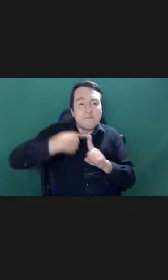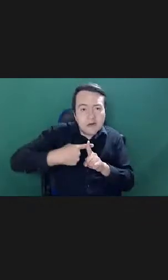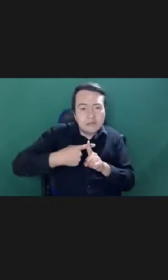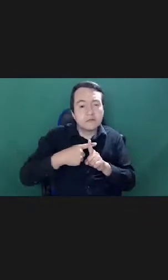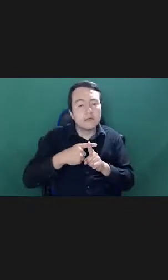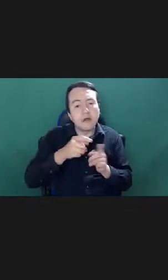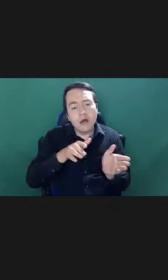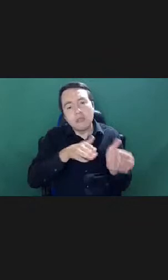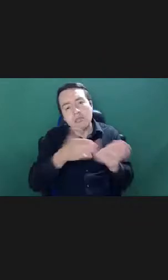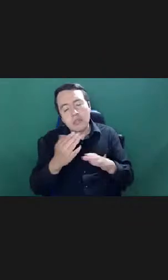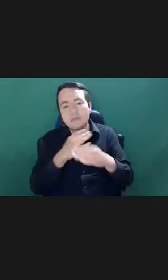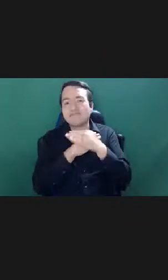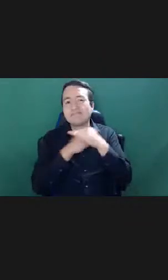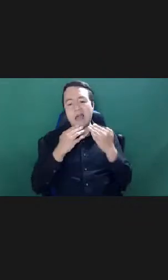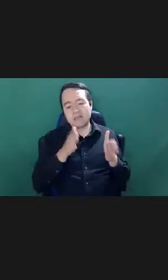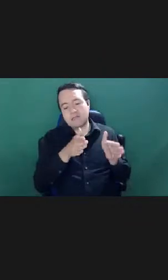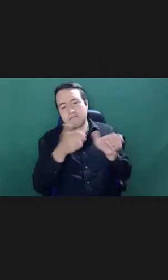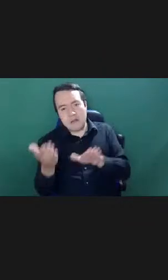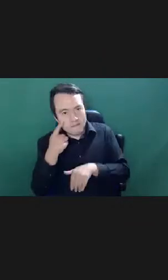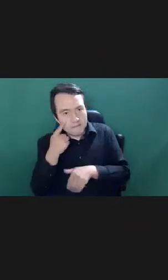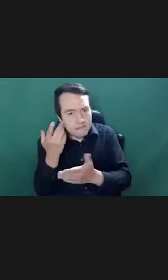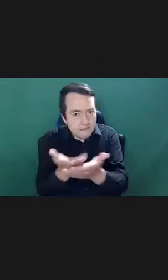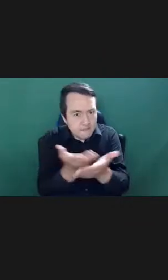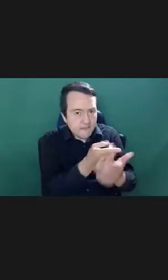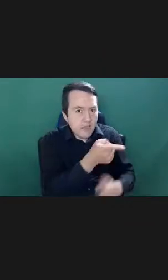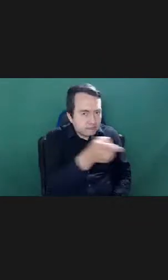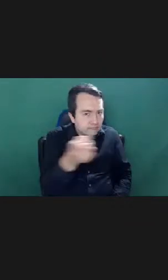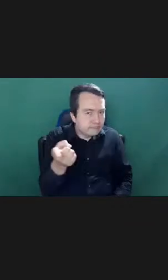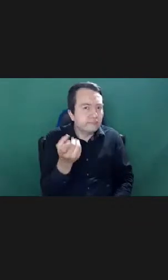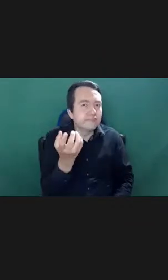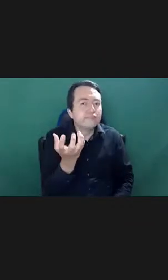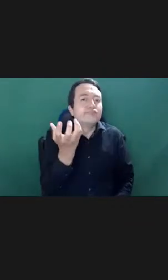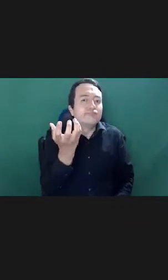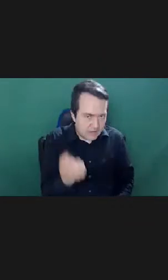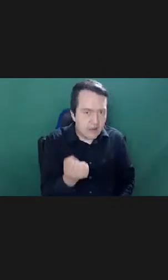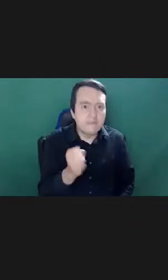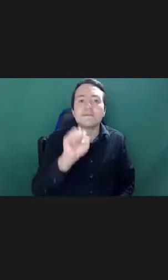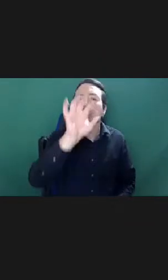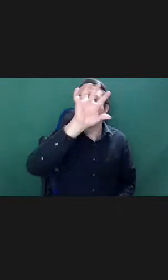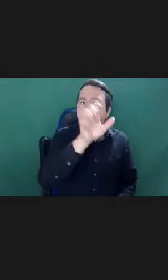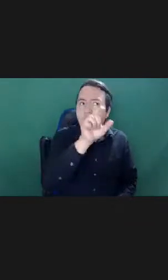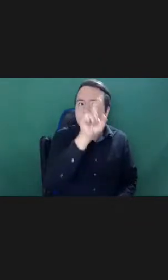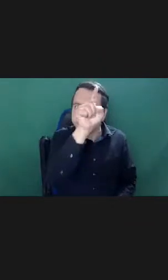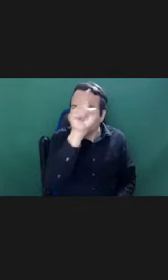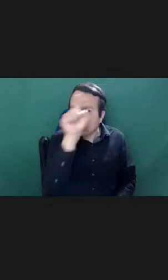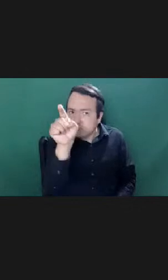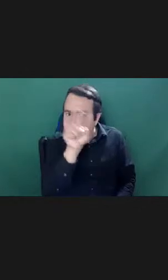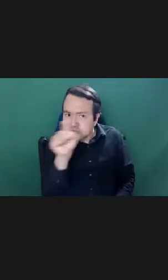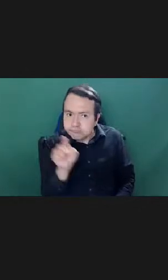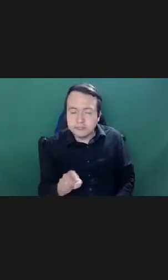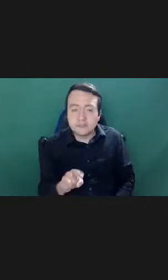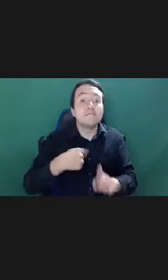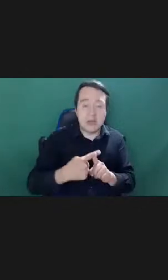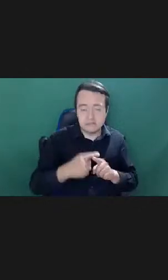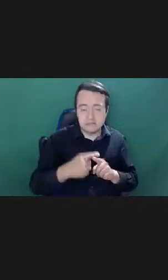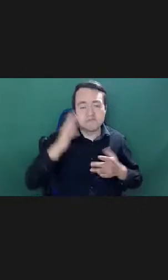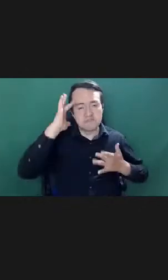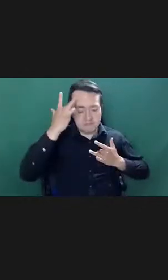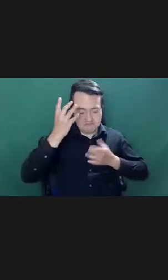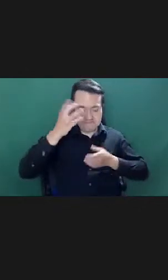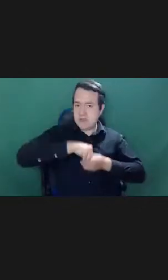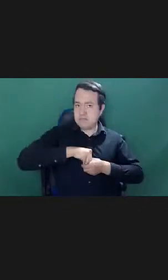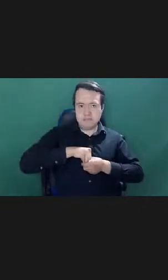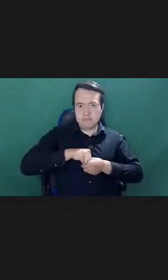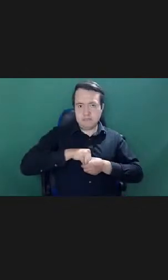we're seeing here the non-communicable diseases in blue, and again we have non-communicable diseases, and in lighter blue the mental